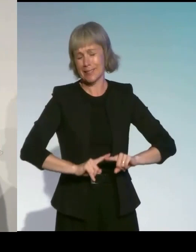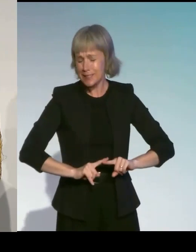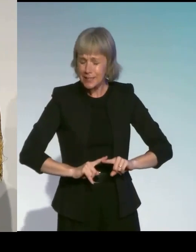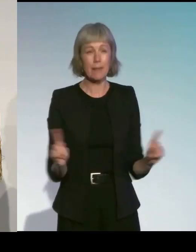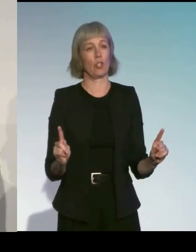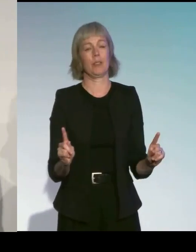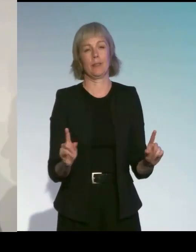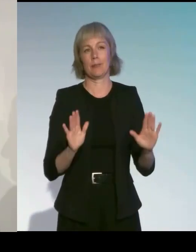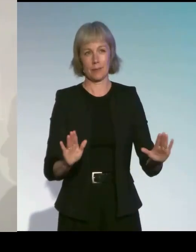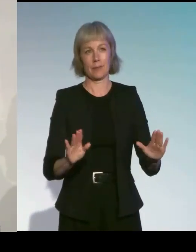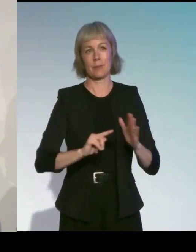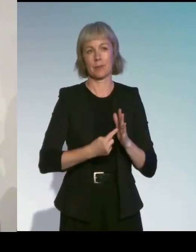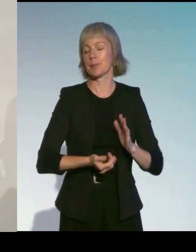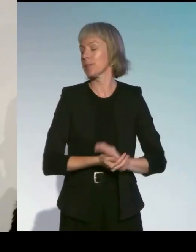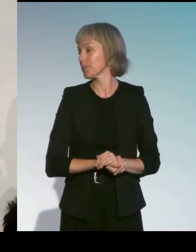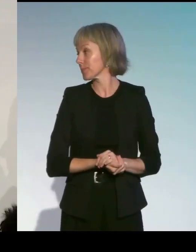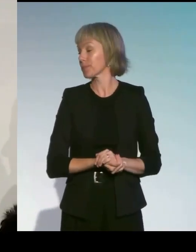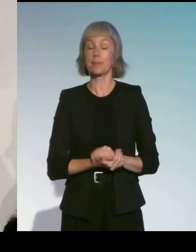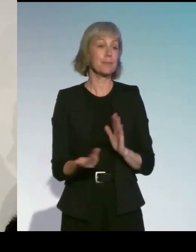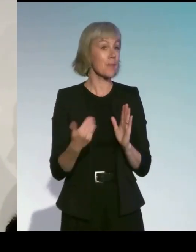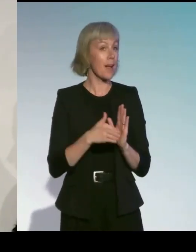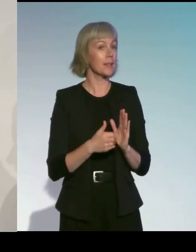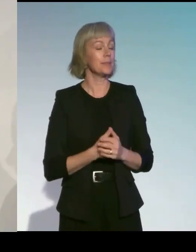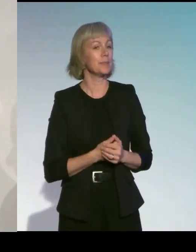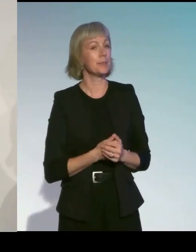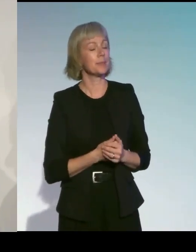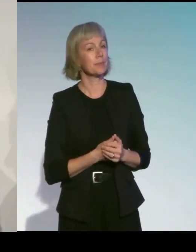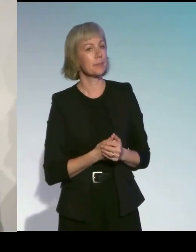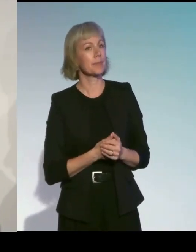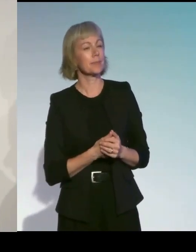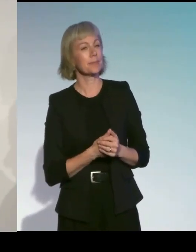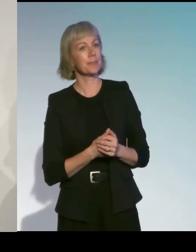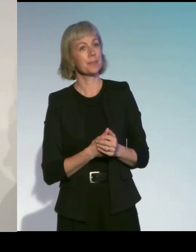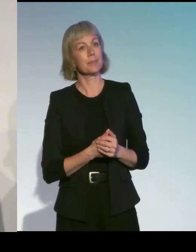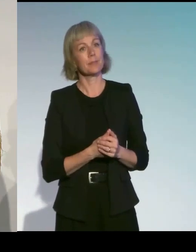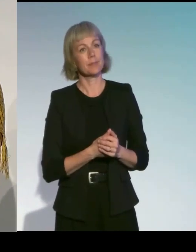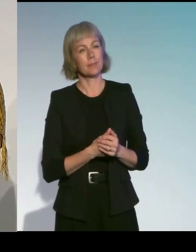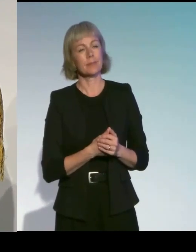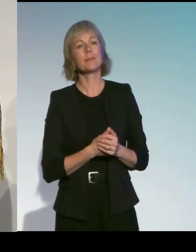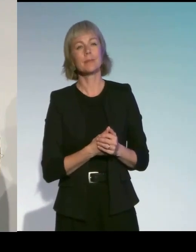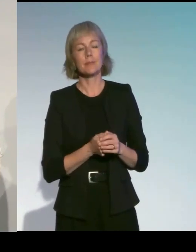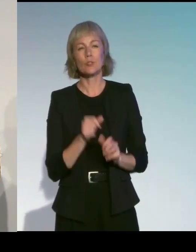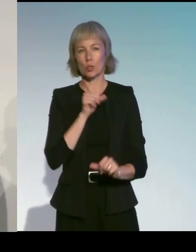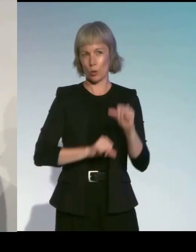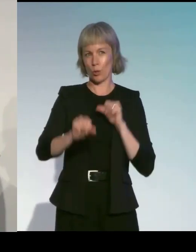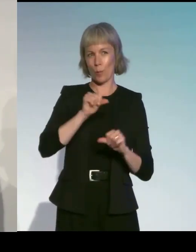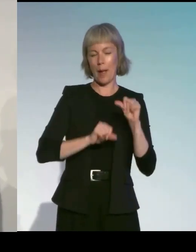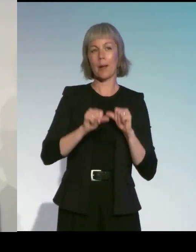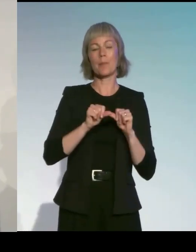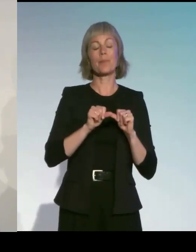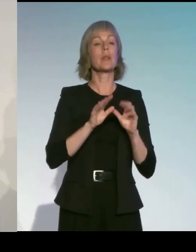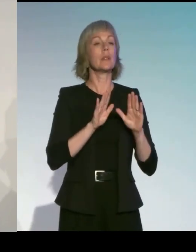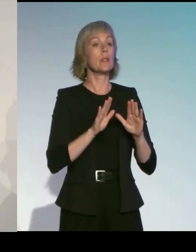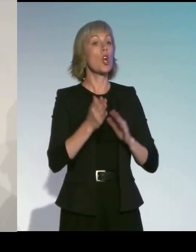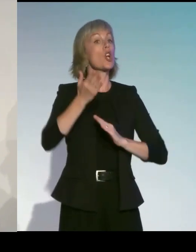to reinforce that, but maybe Joeleen, if you wanted to add to that. I just want to bring you back, you know, the